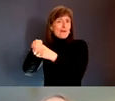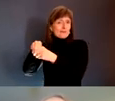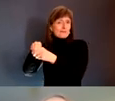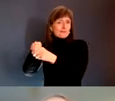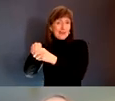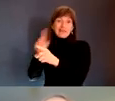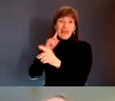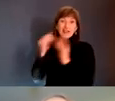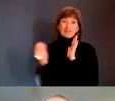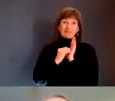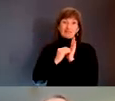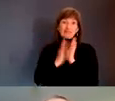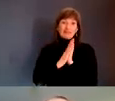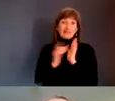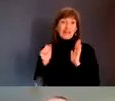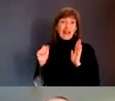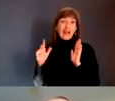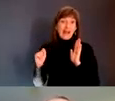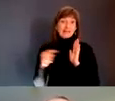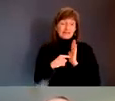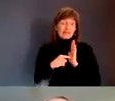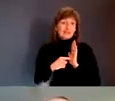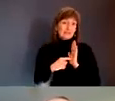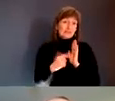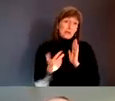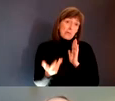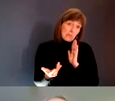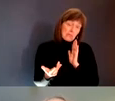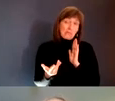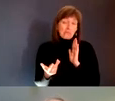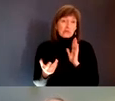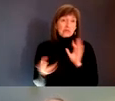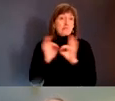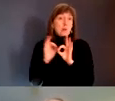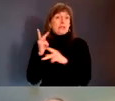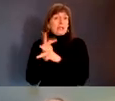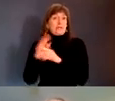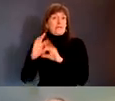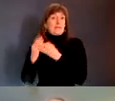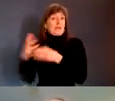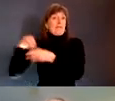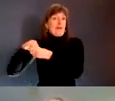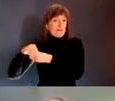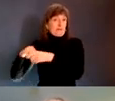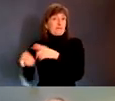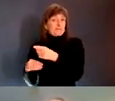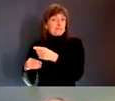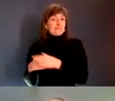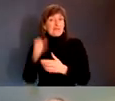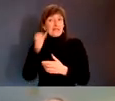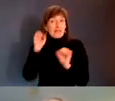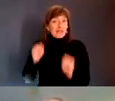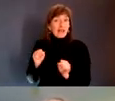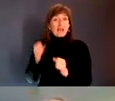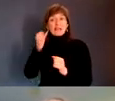that's a big piece in terms of the process, where folks would encourage that and where they can to the greatest